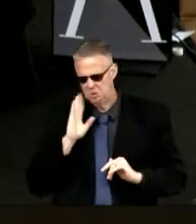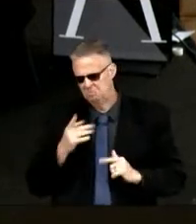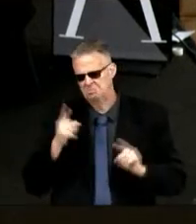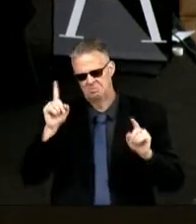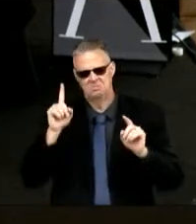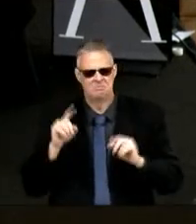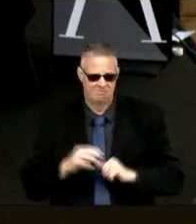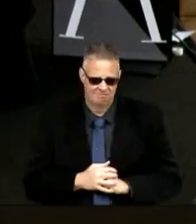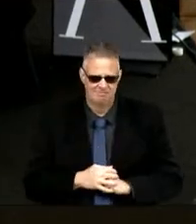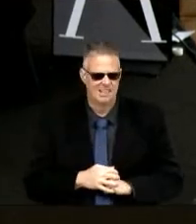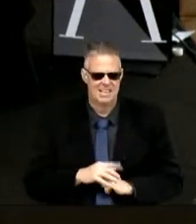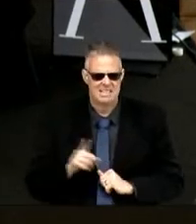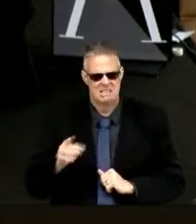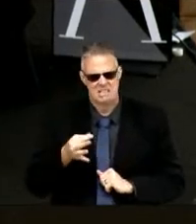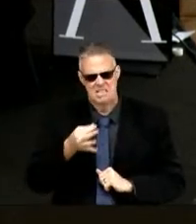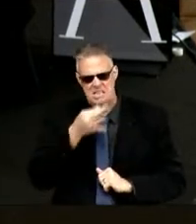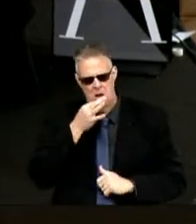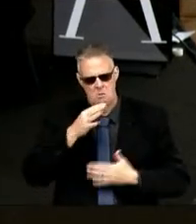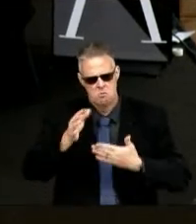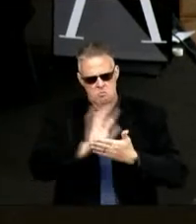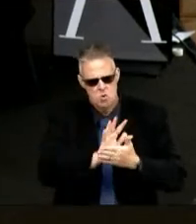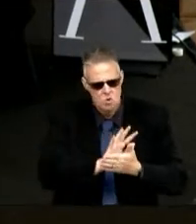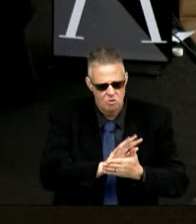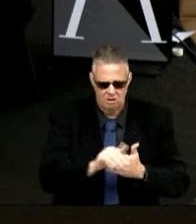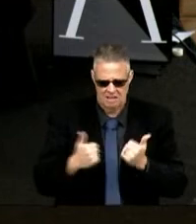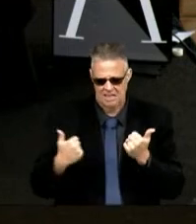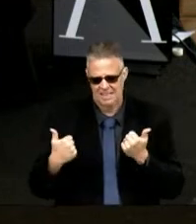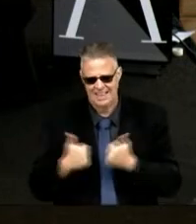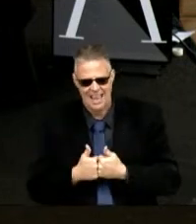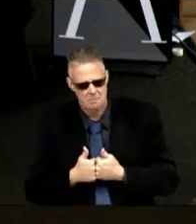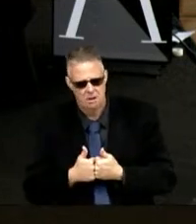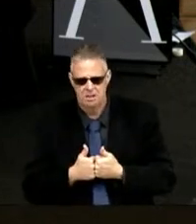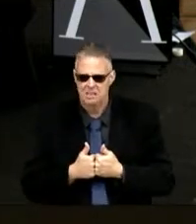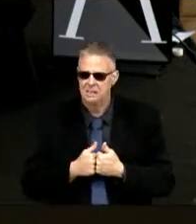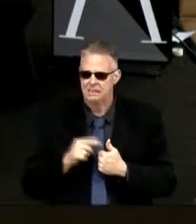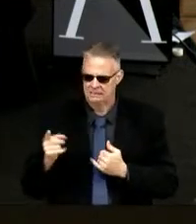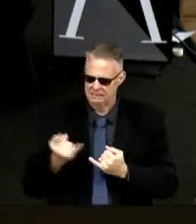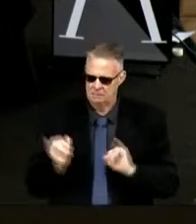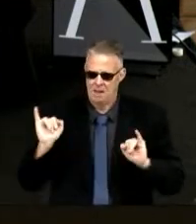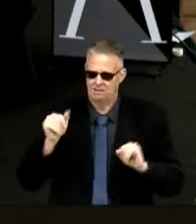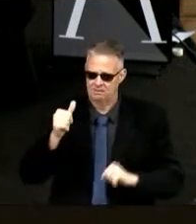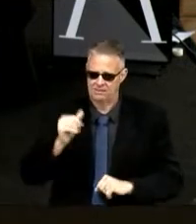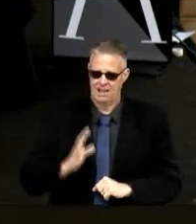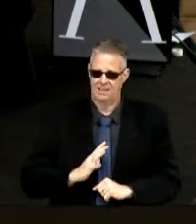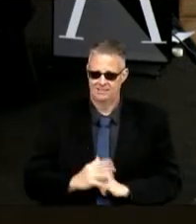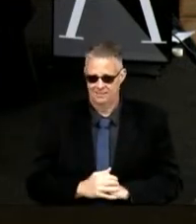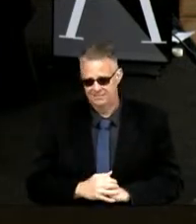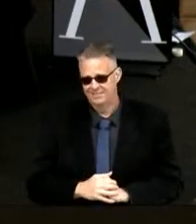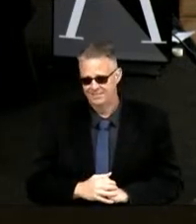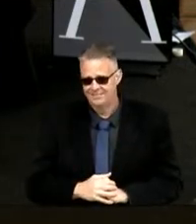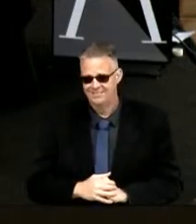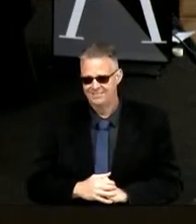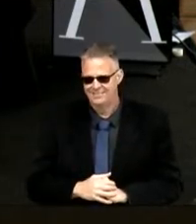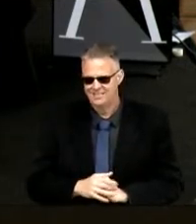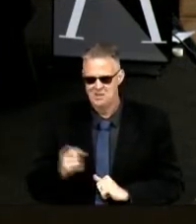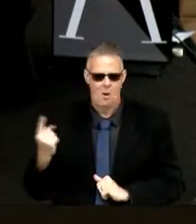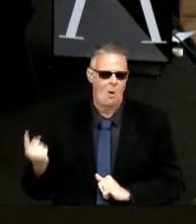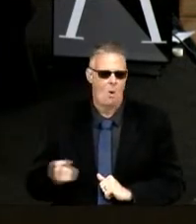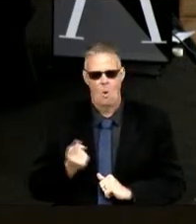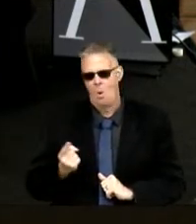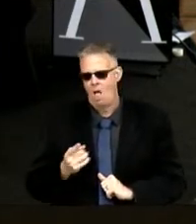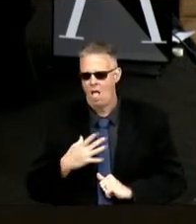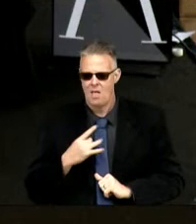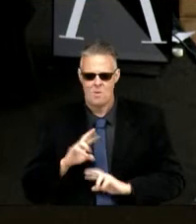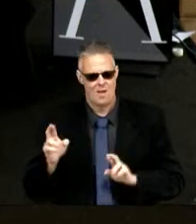world. He is an expert on movies and games and is a very independent guy. He always has a joke up